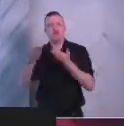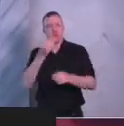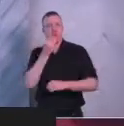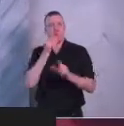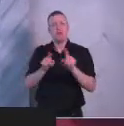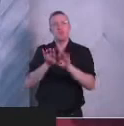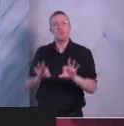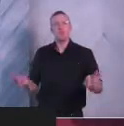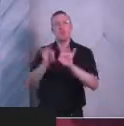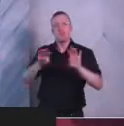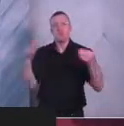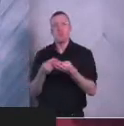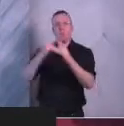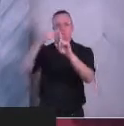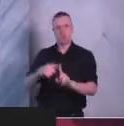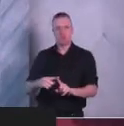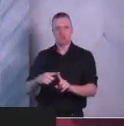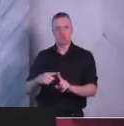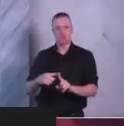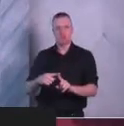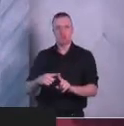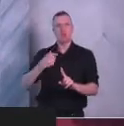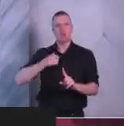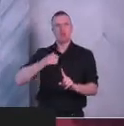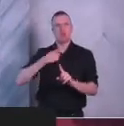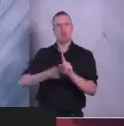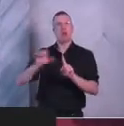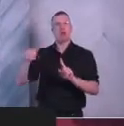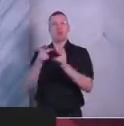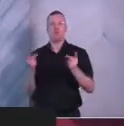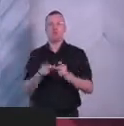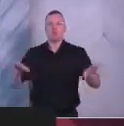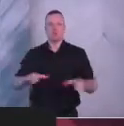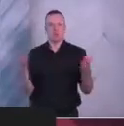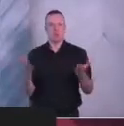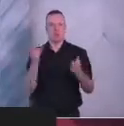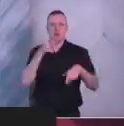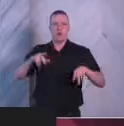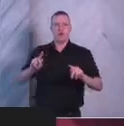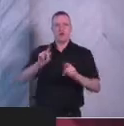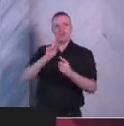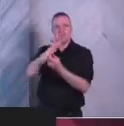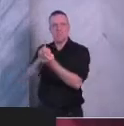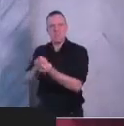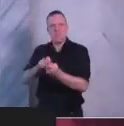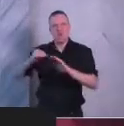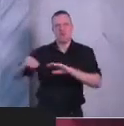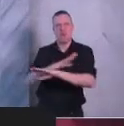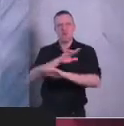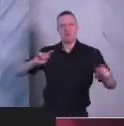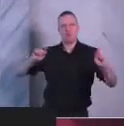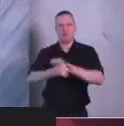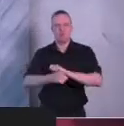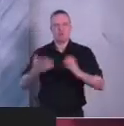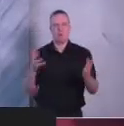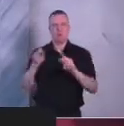focus on the positive things that we as Canadians from abroad do and not try to allow evil forces to modify what people